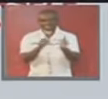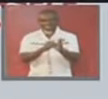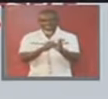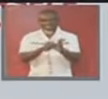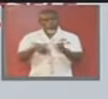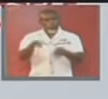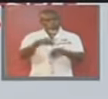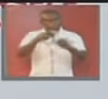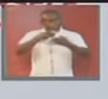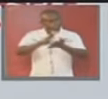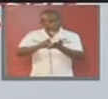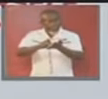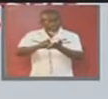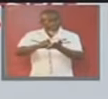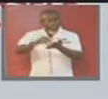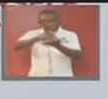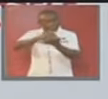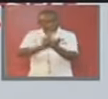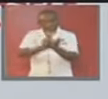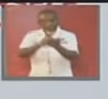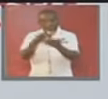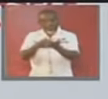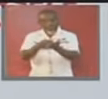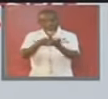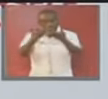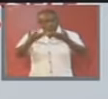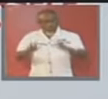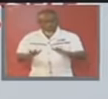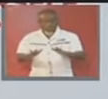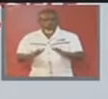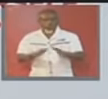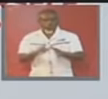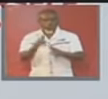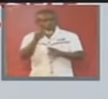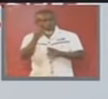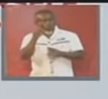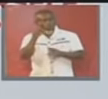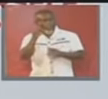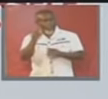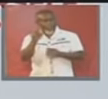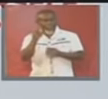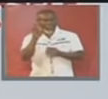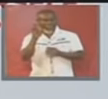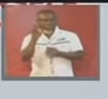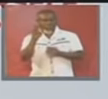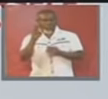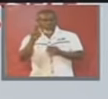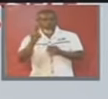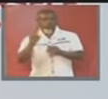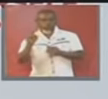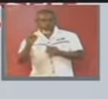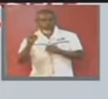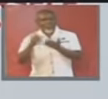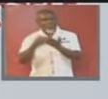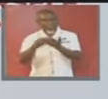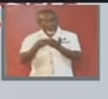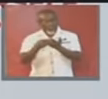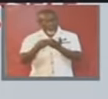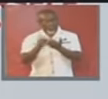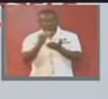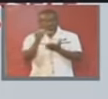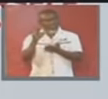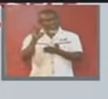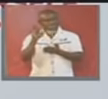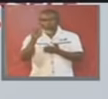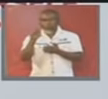of $1.477 million, not $9 million. And I have